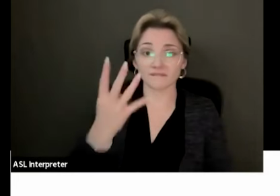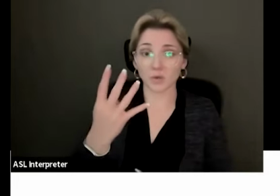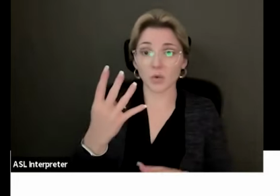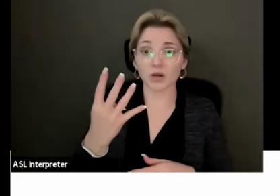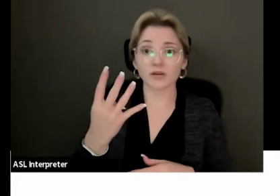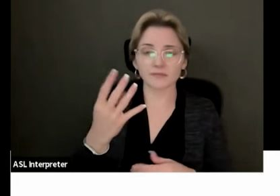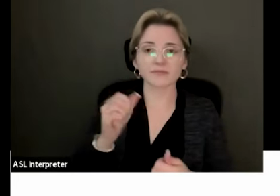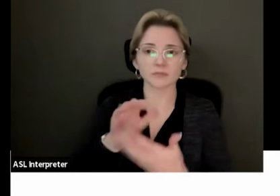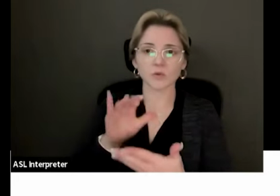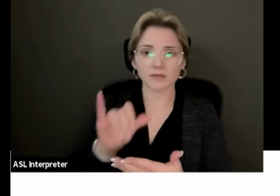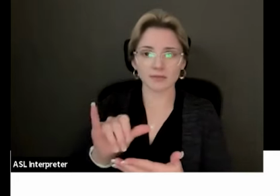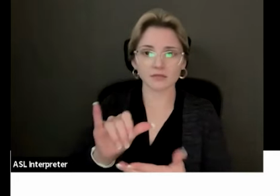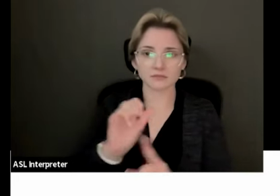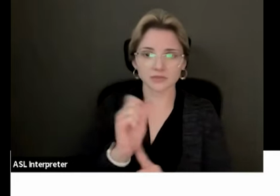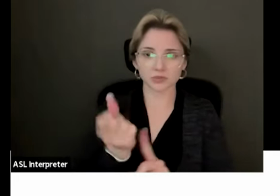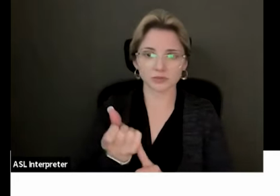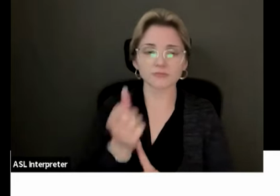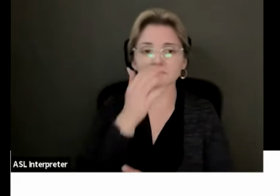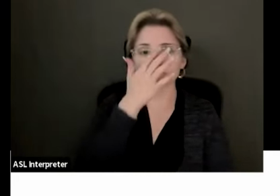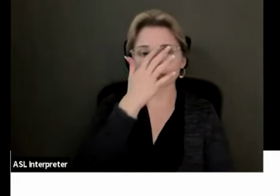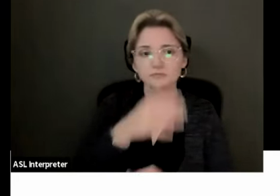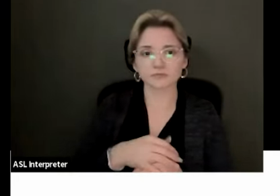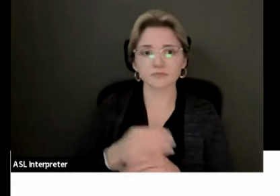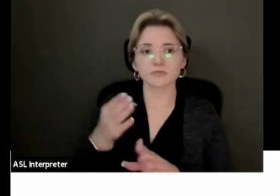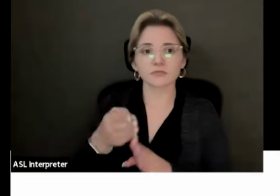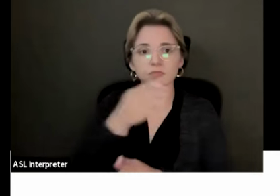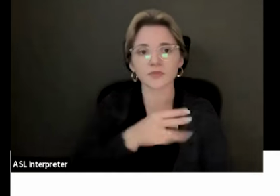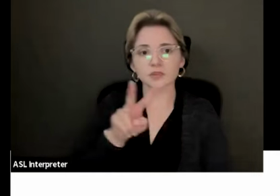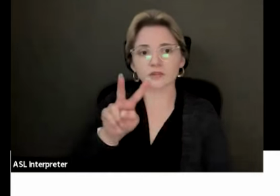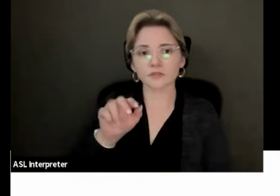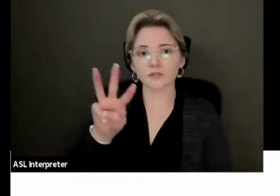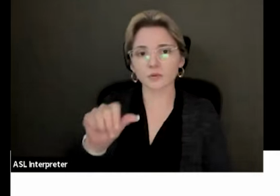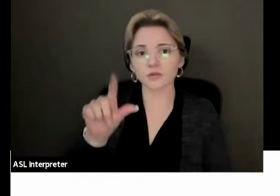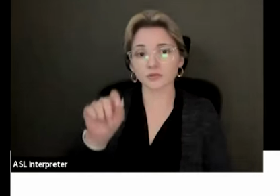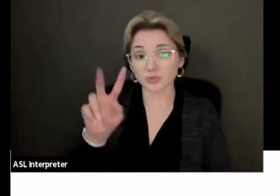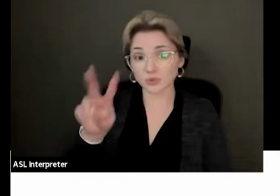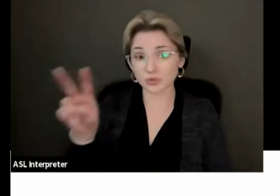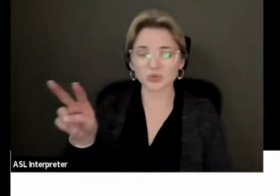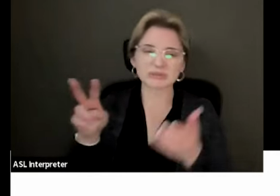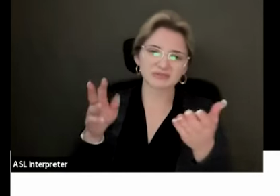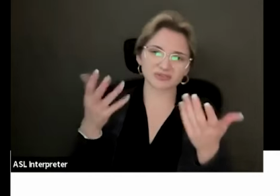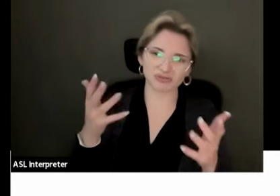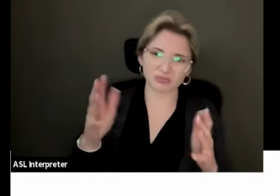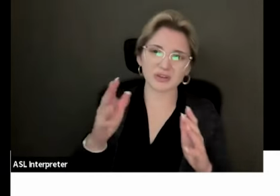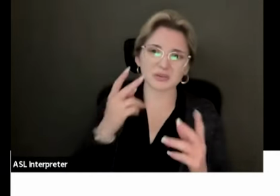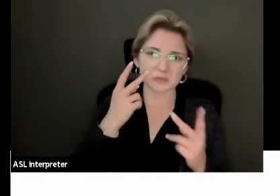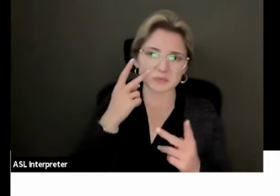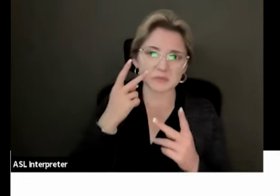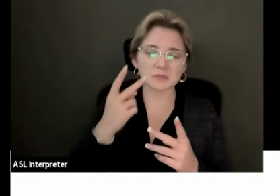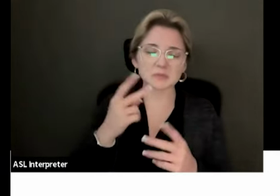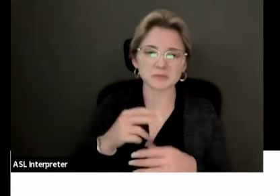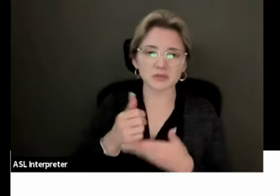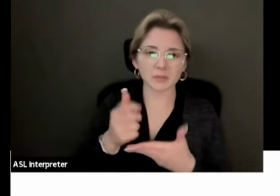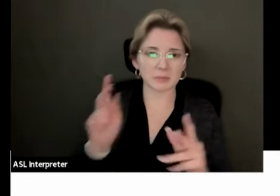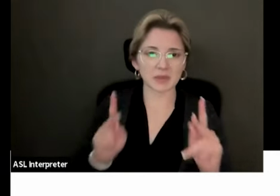definition. So number 1, prior to VAWA 2022, this is already in effect, but this category 4 used to be